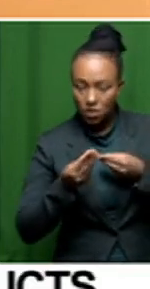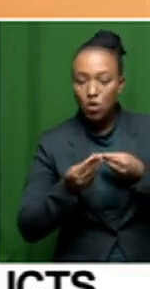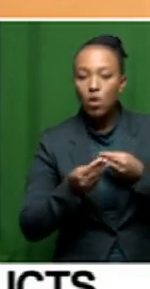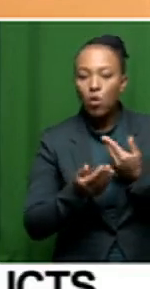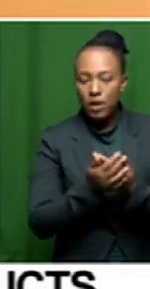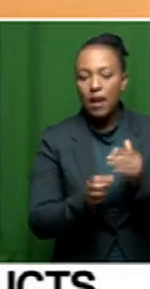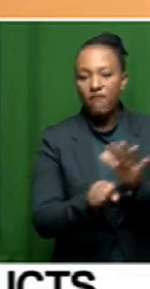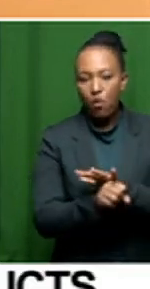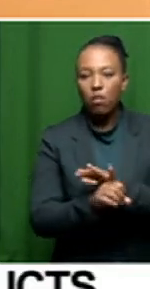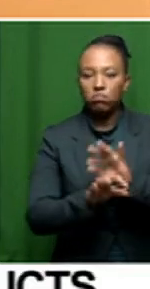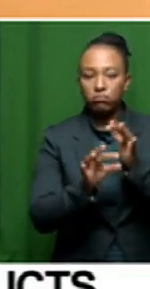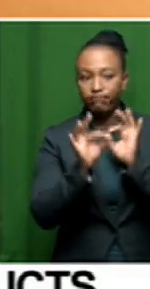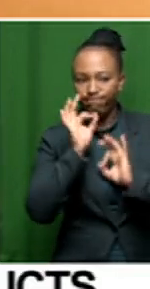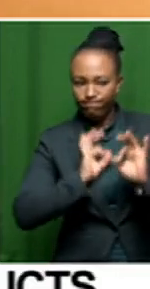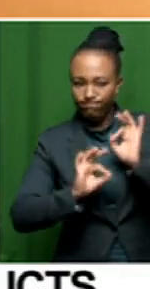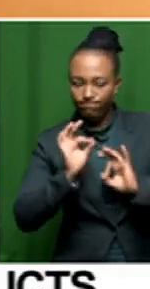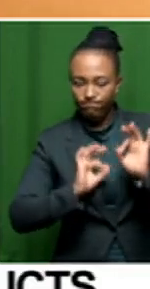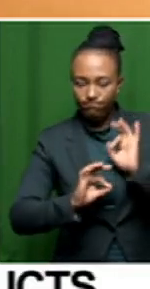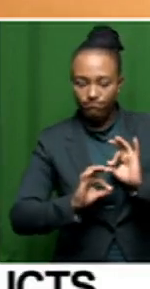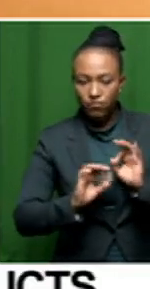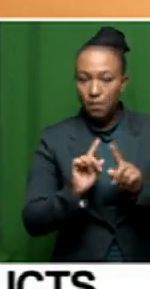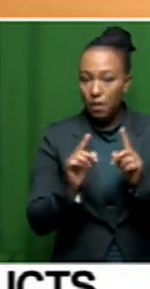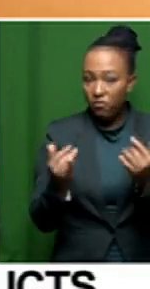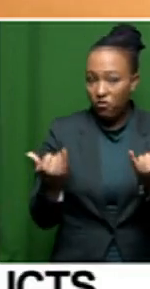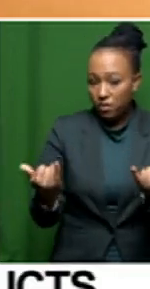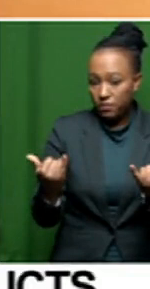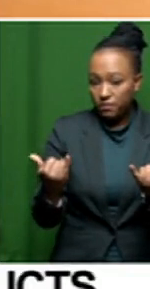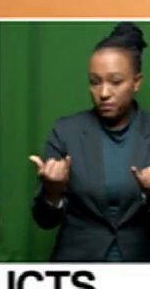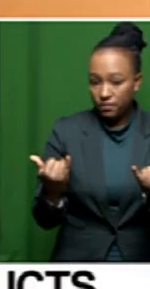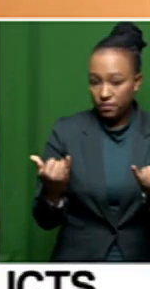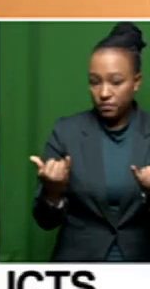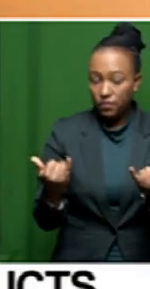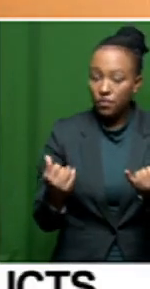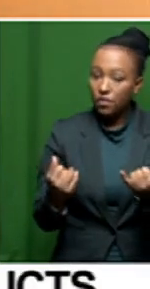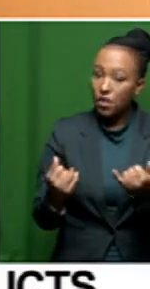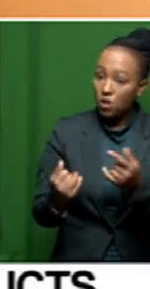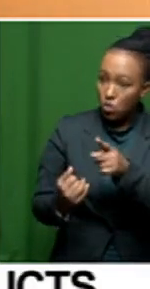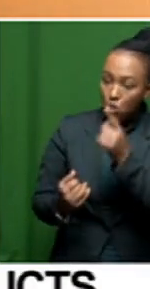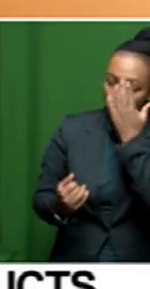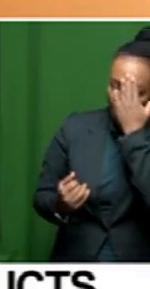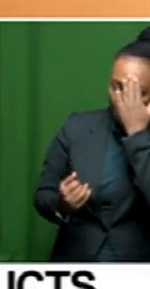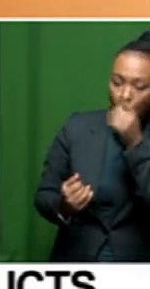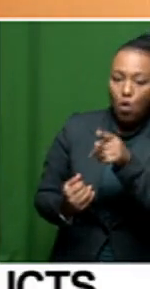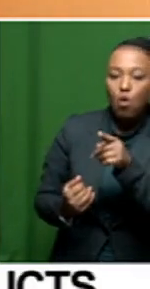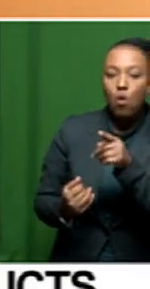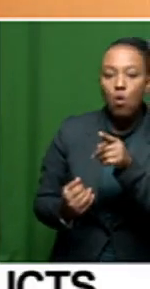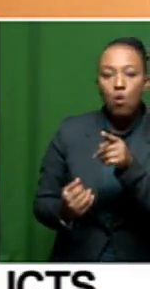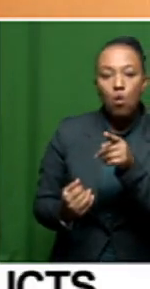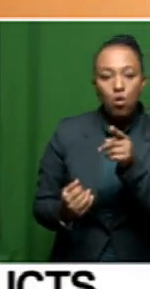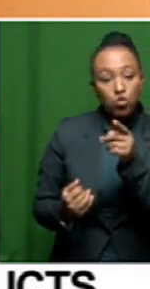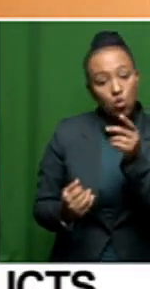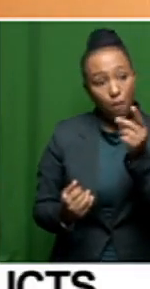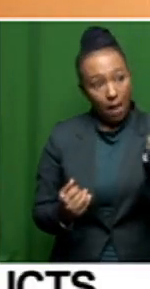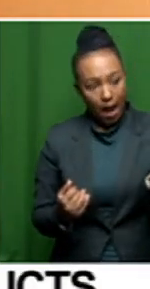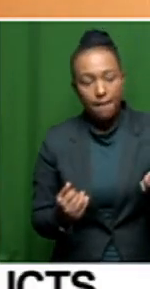thoroughly clarity. But Ms. Ngwenya. Yes, but for now, Sakina, you know better than me.